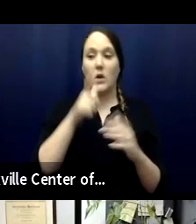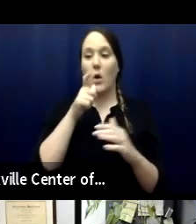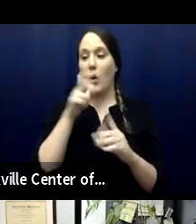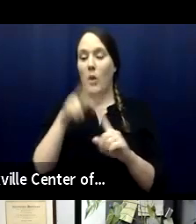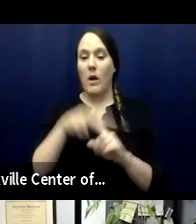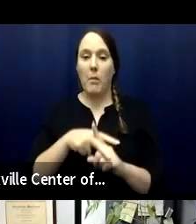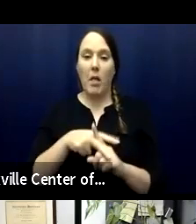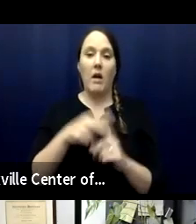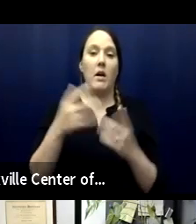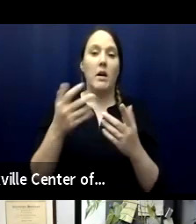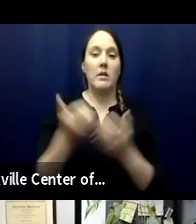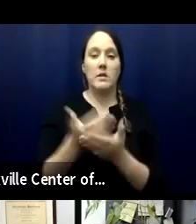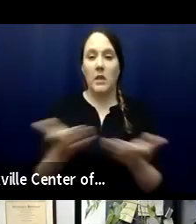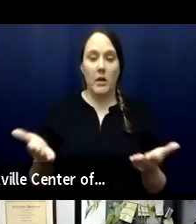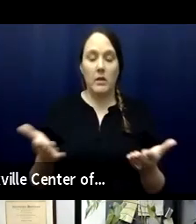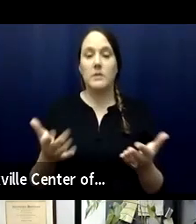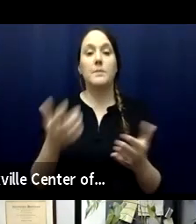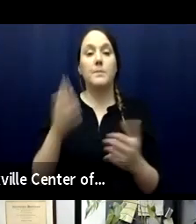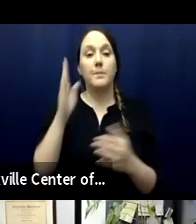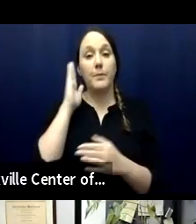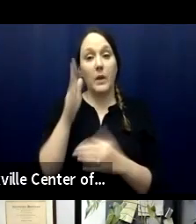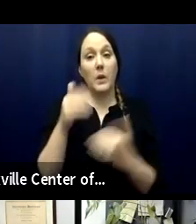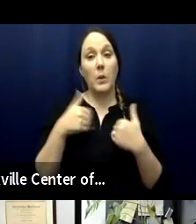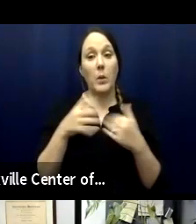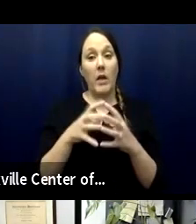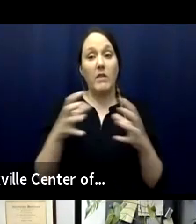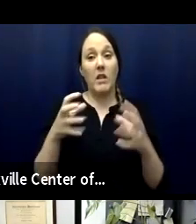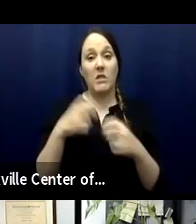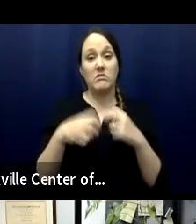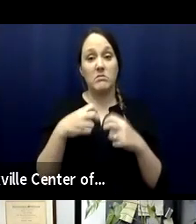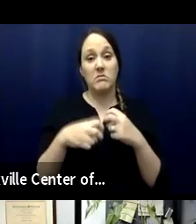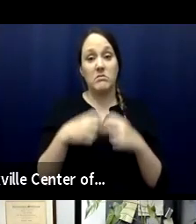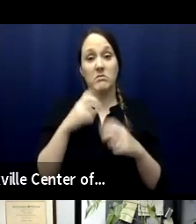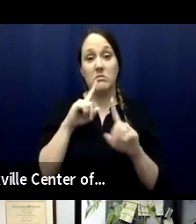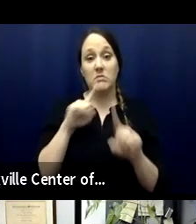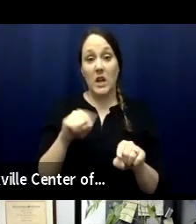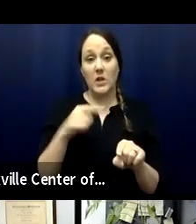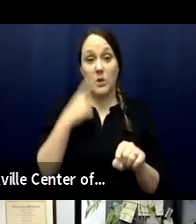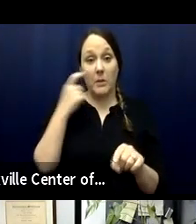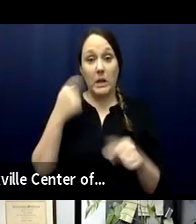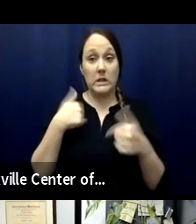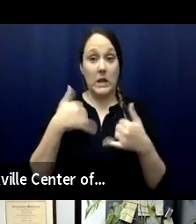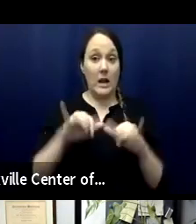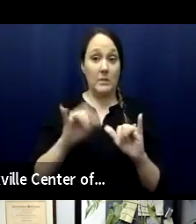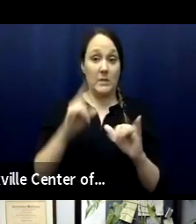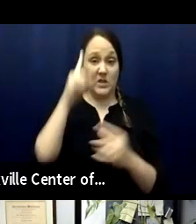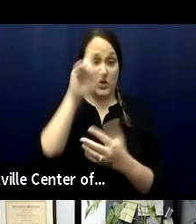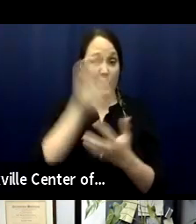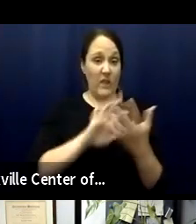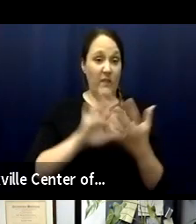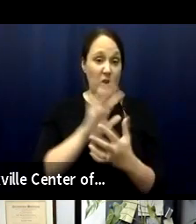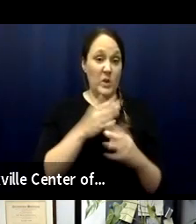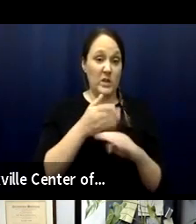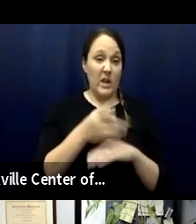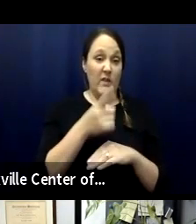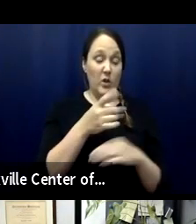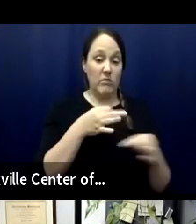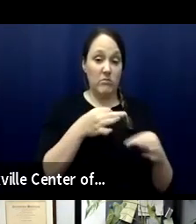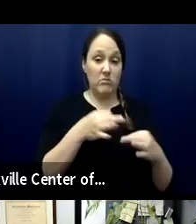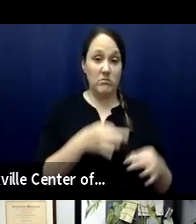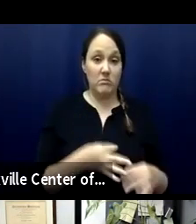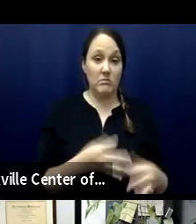sort of things. And frankly, we're going to have a lot of trouble answering on those because I'm still confused even after Mr. Sanders'